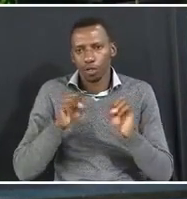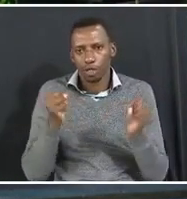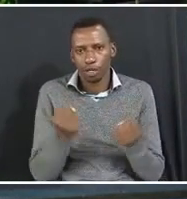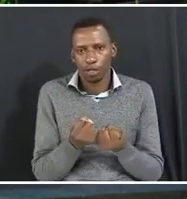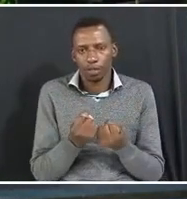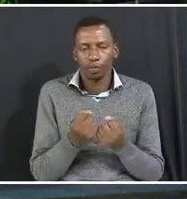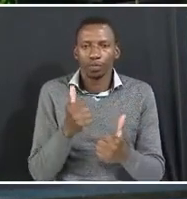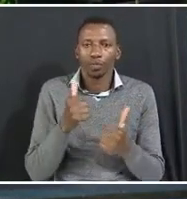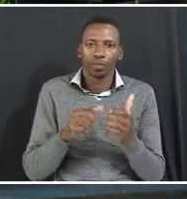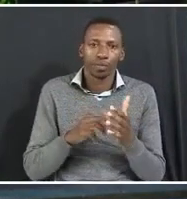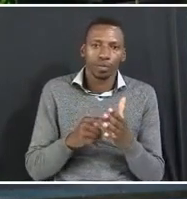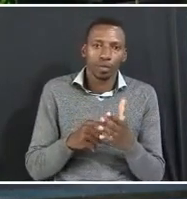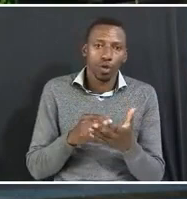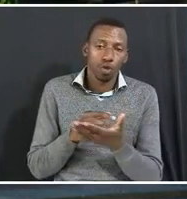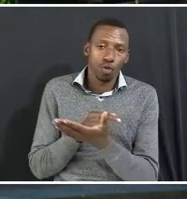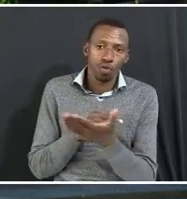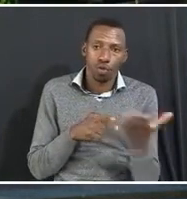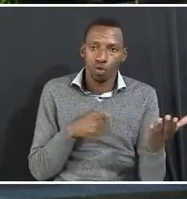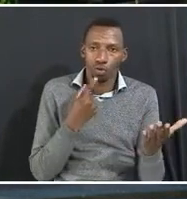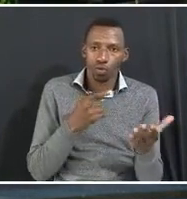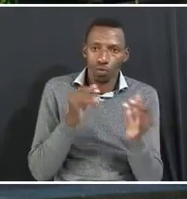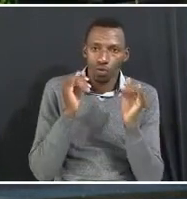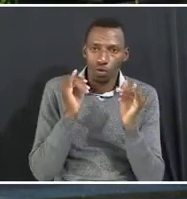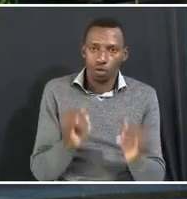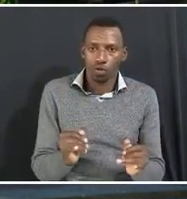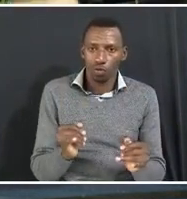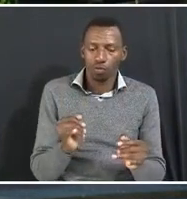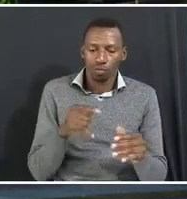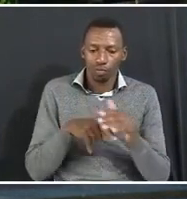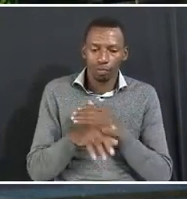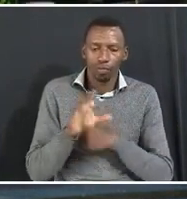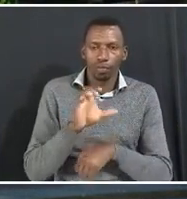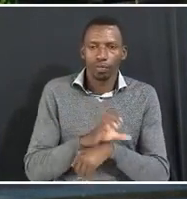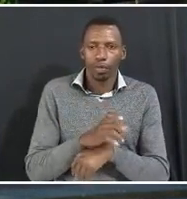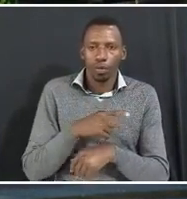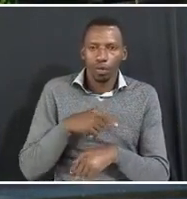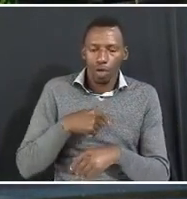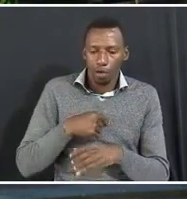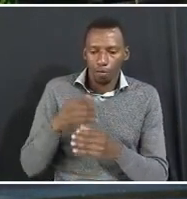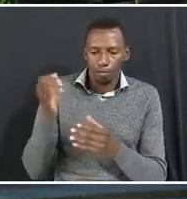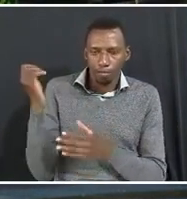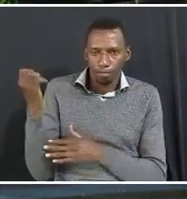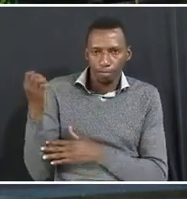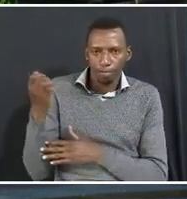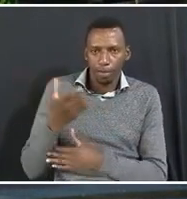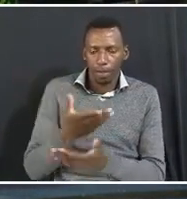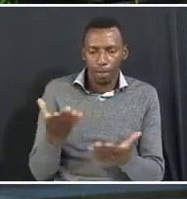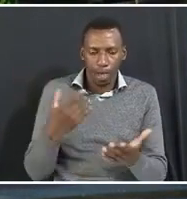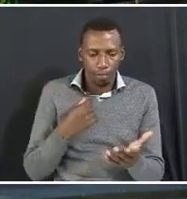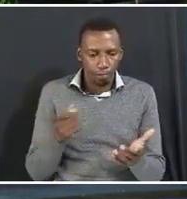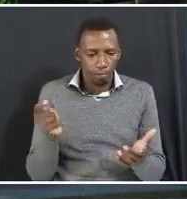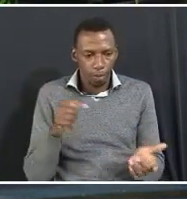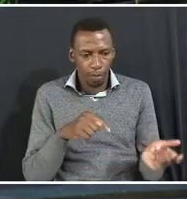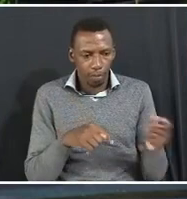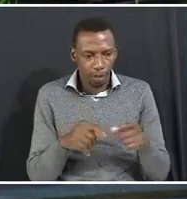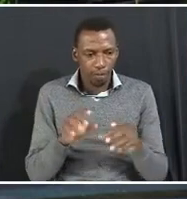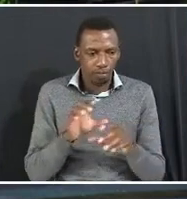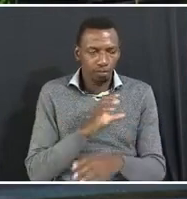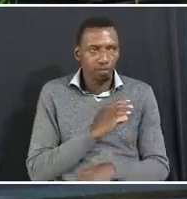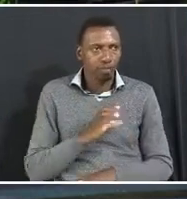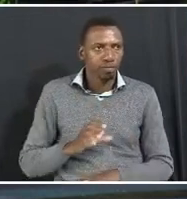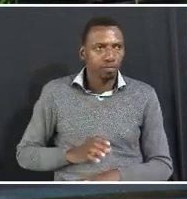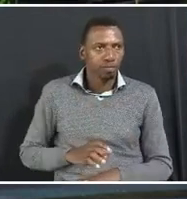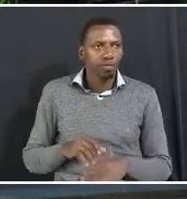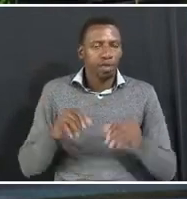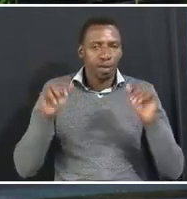way, even those who are new to the church, who we have evangelized to and they have come to Christ, we will be able to be taken